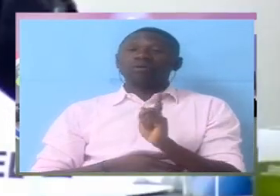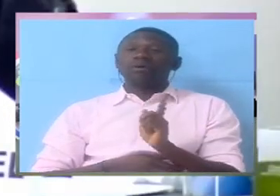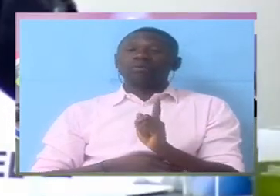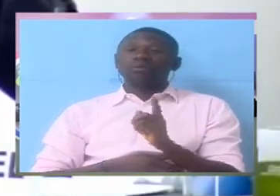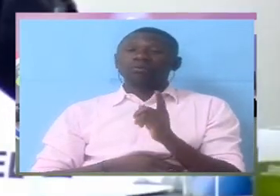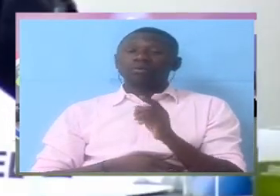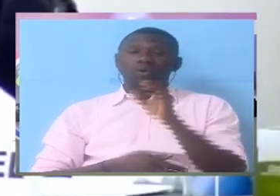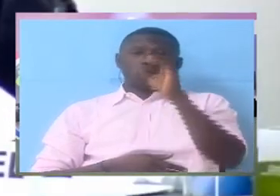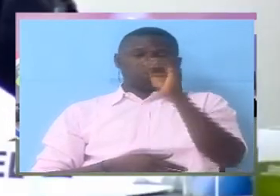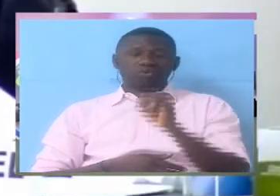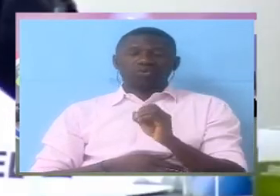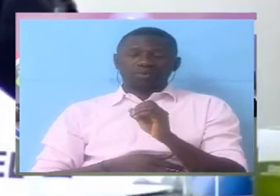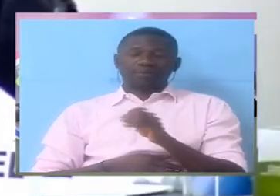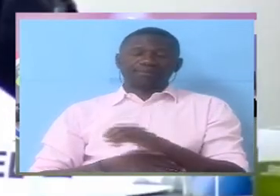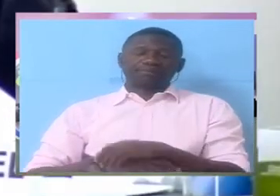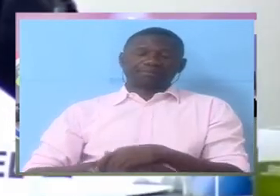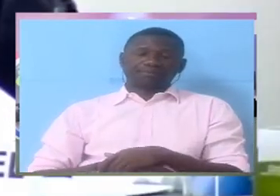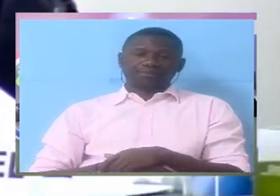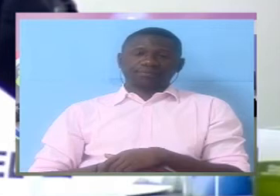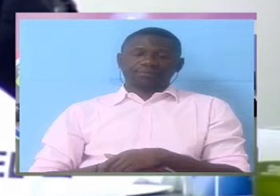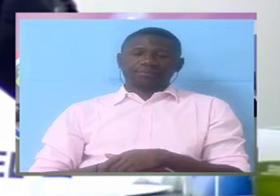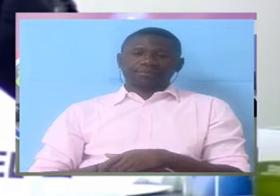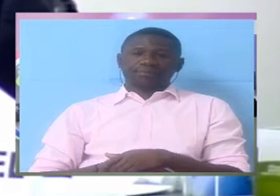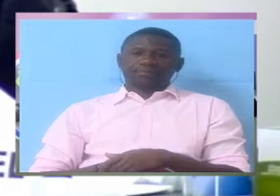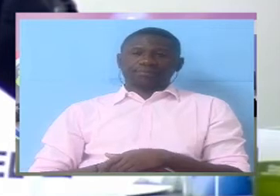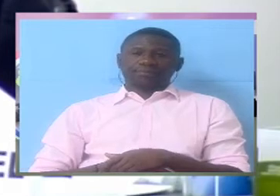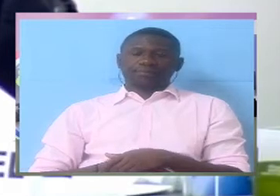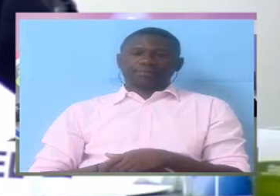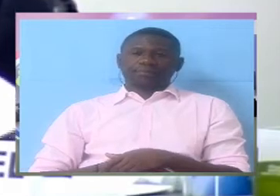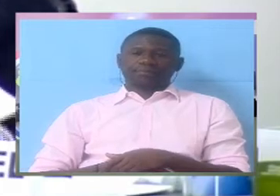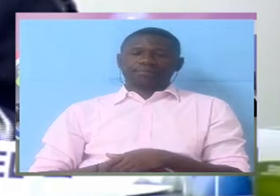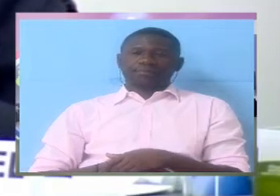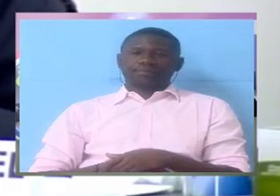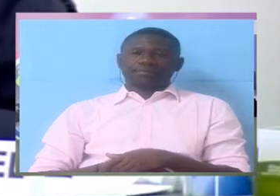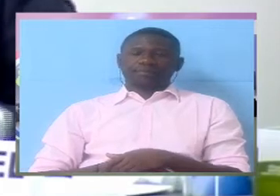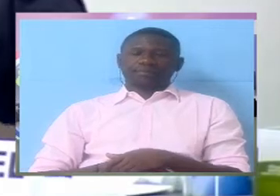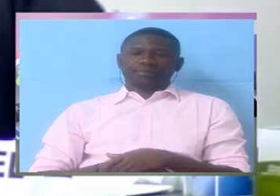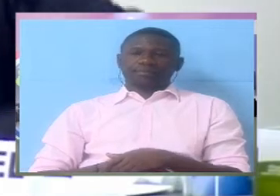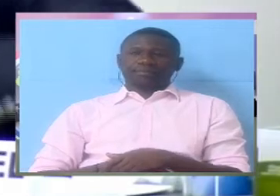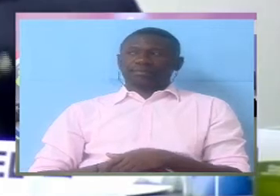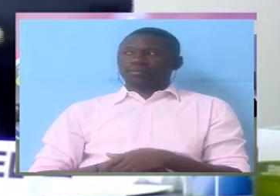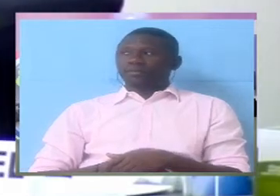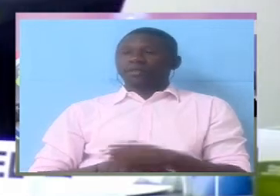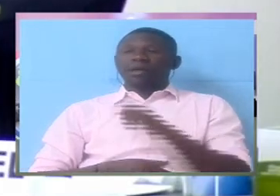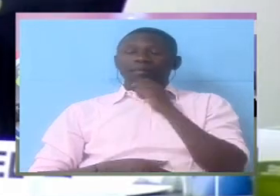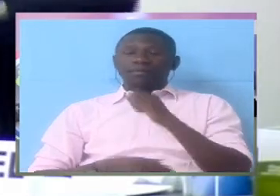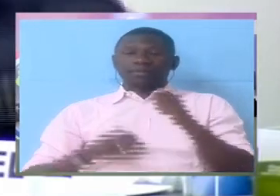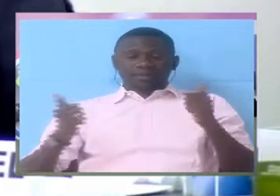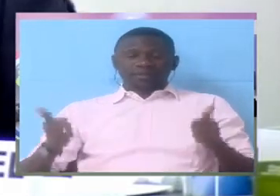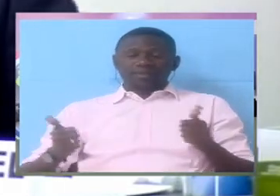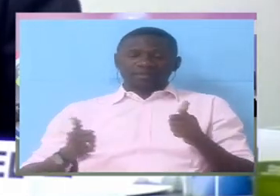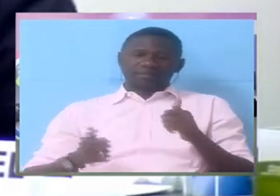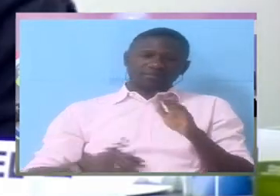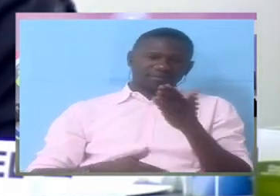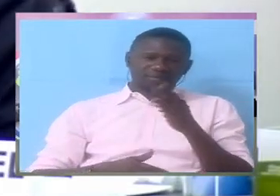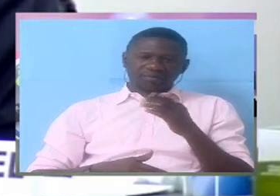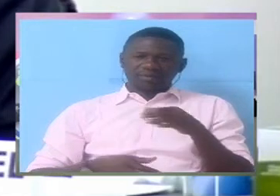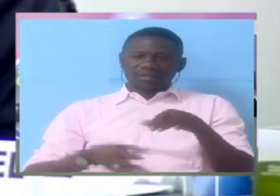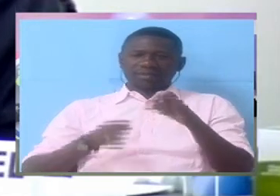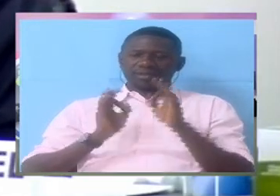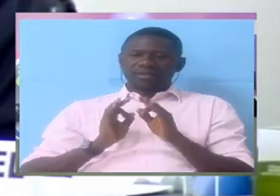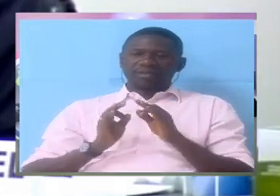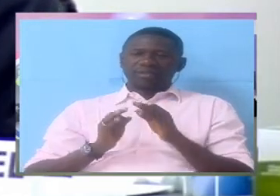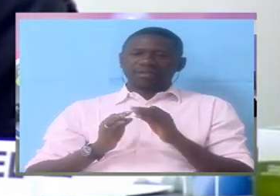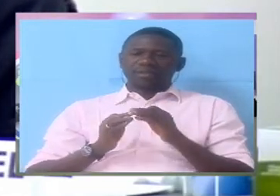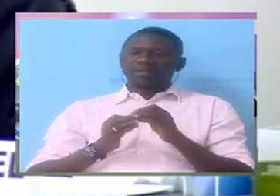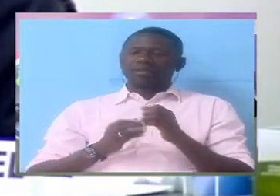October kono. Yeah, October I believe. Letter la October. Mr. Chair, perhaps you should take the coffee